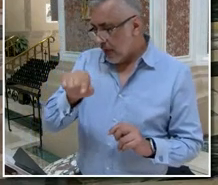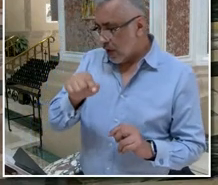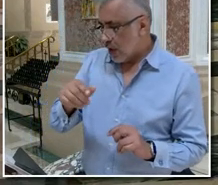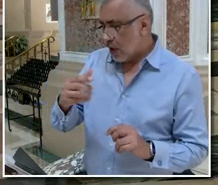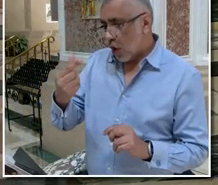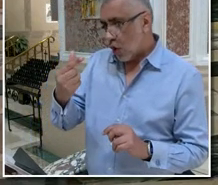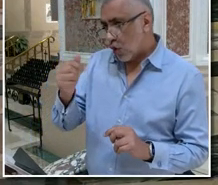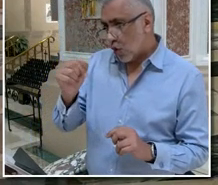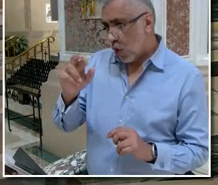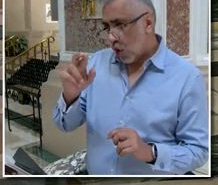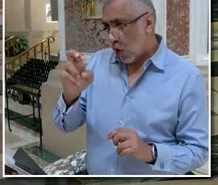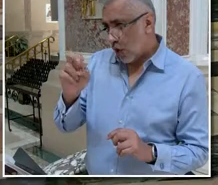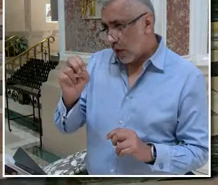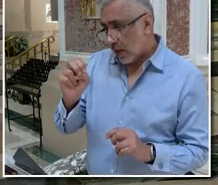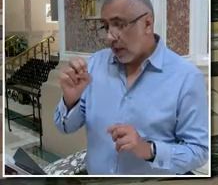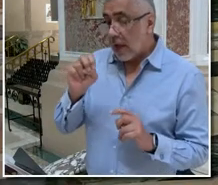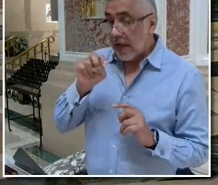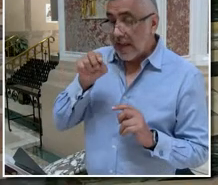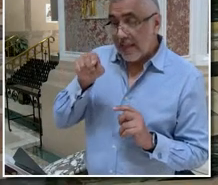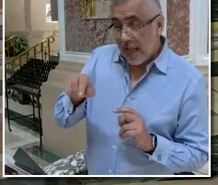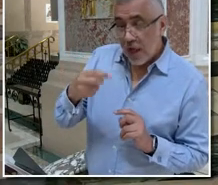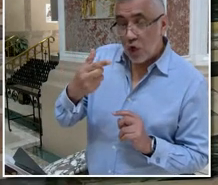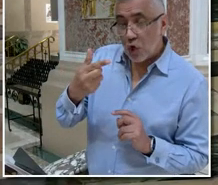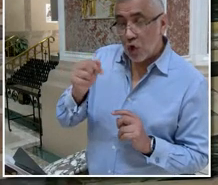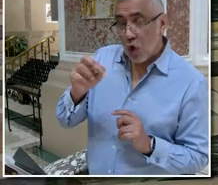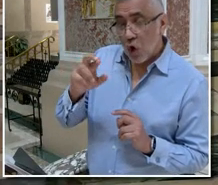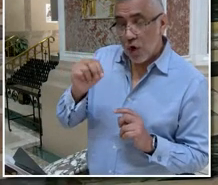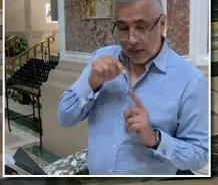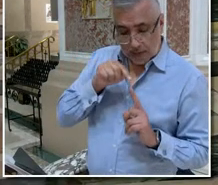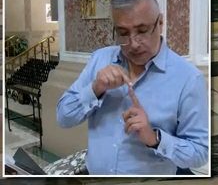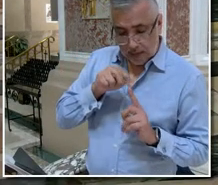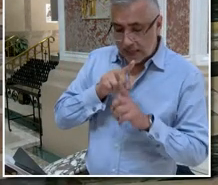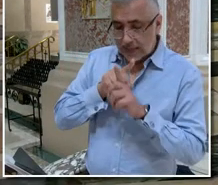into which he and his disciples entered.